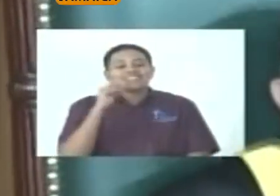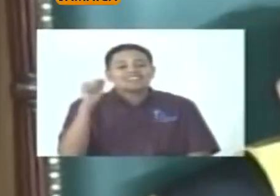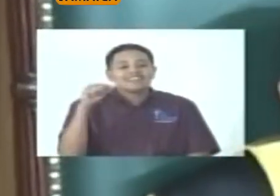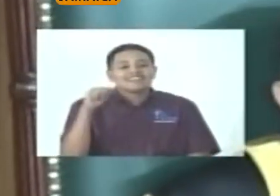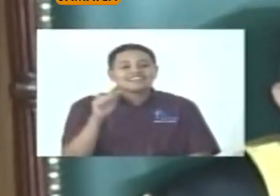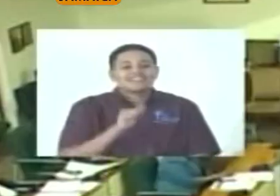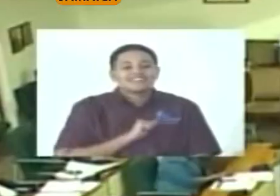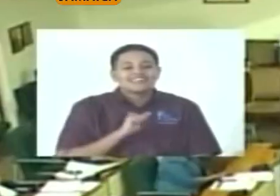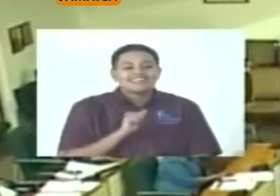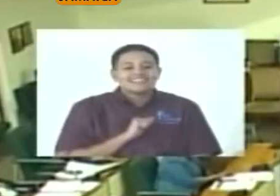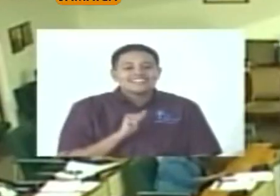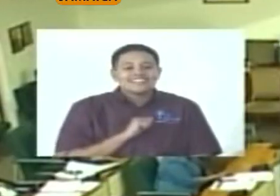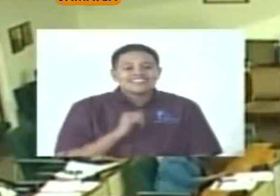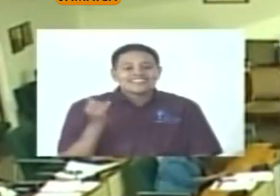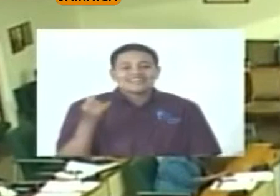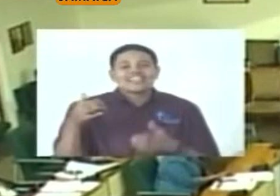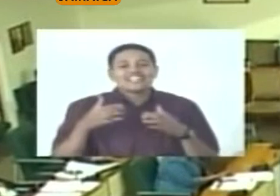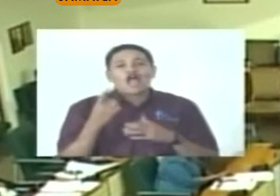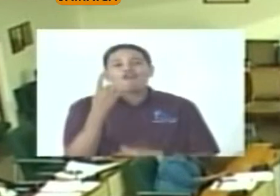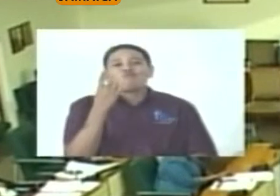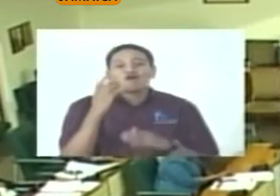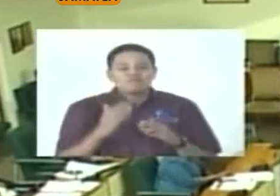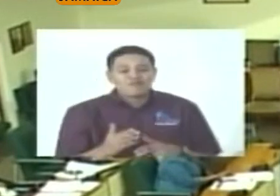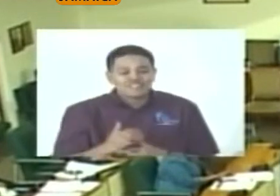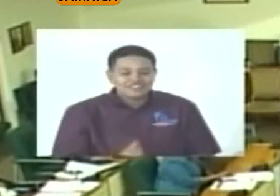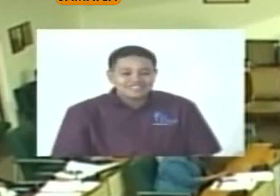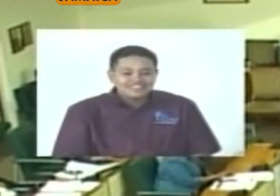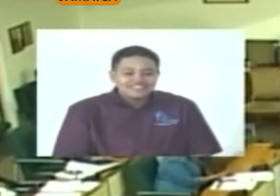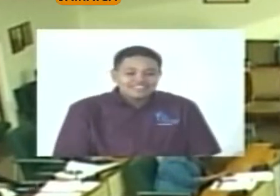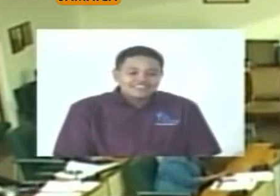Yeah. I'm a gang of one on this side.